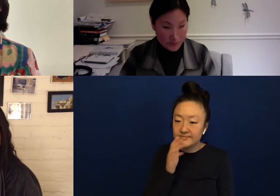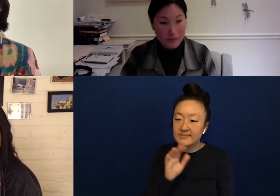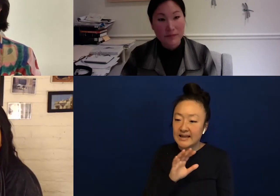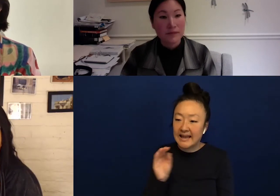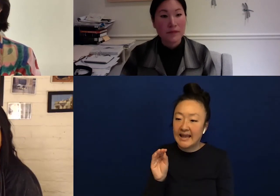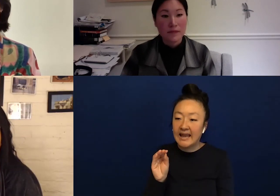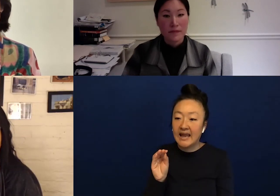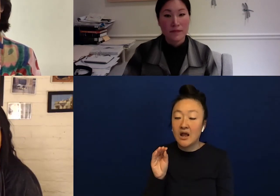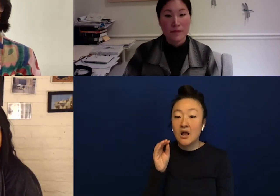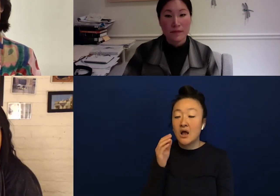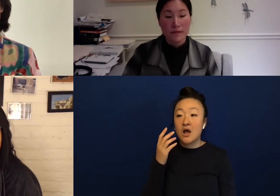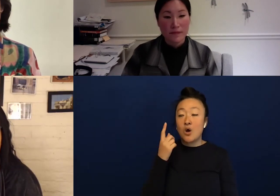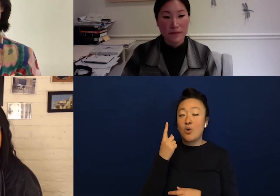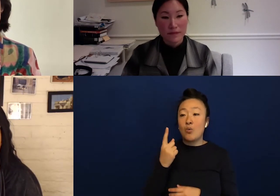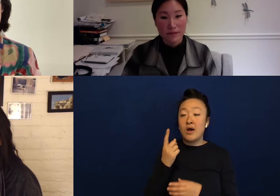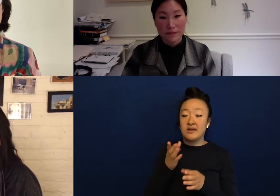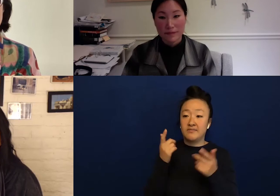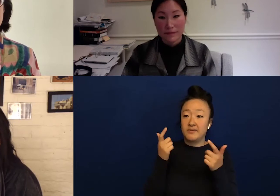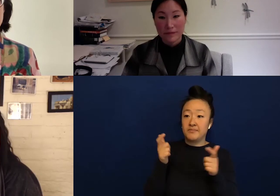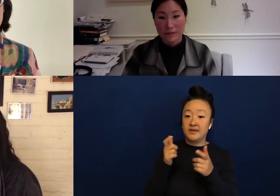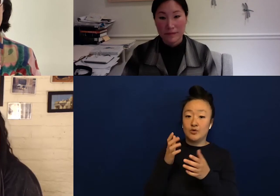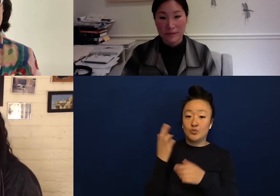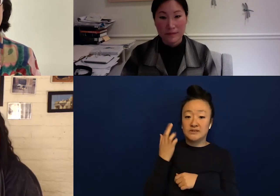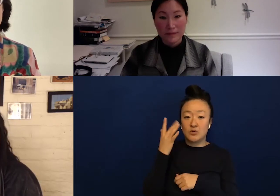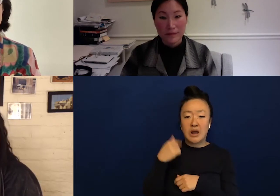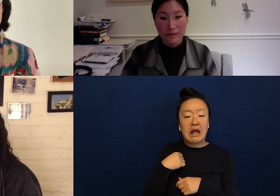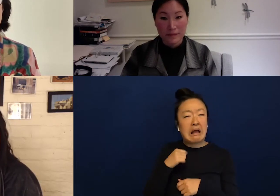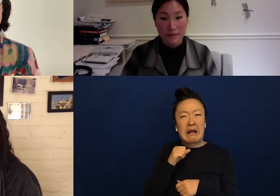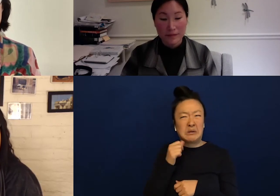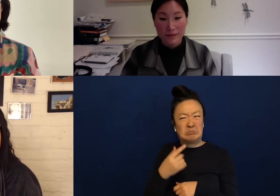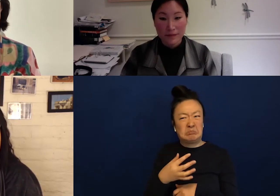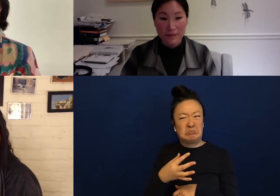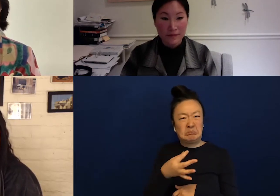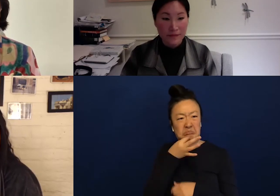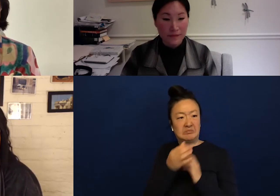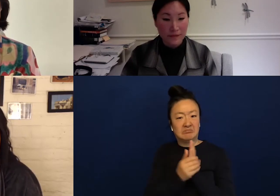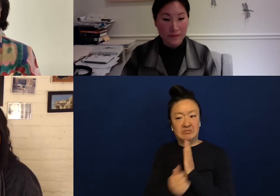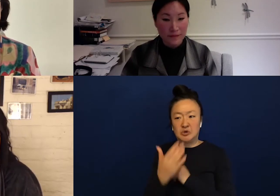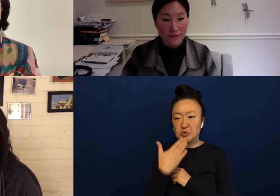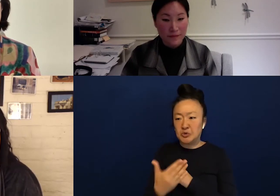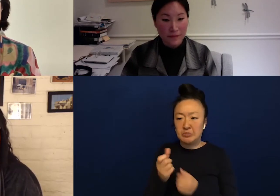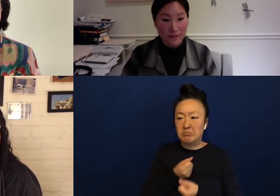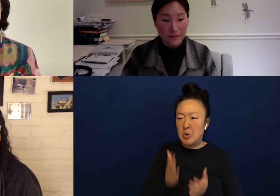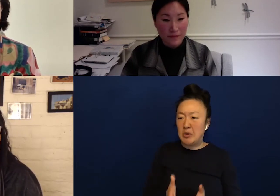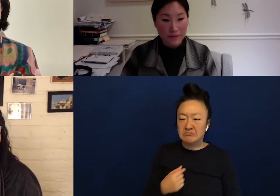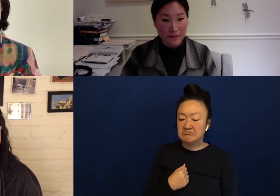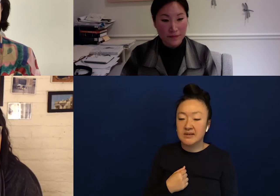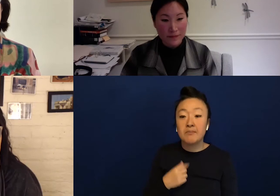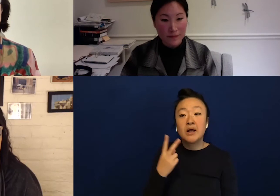one of the main reasons I did that, besides that, I don't think I was that good a poet. But so two reasons.